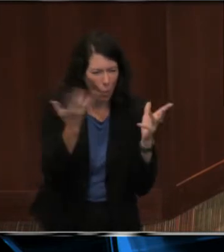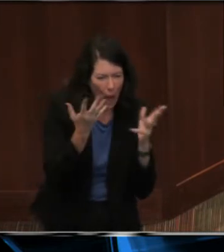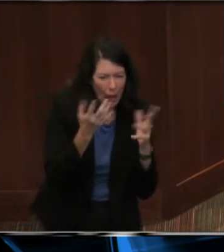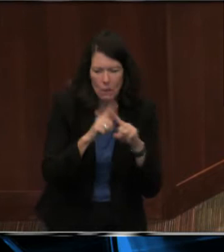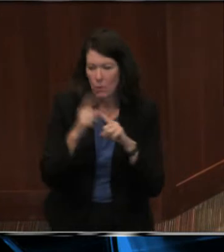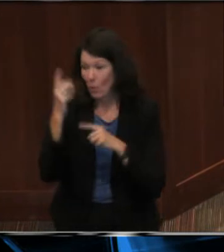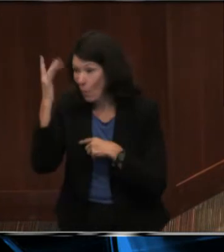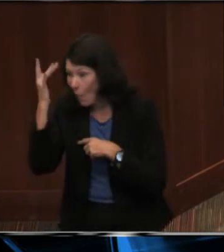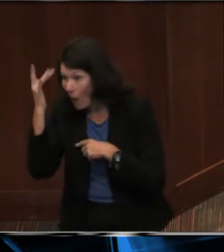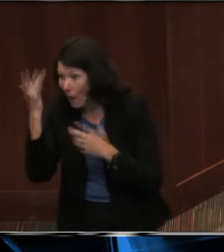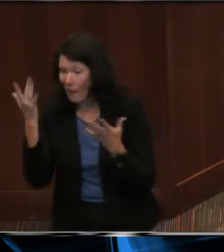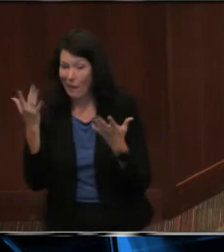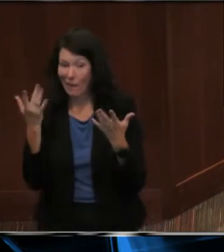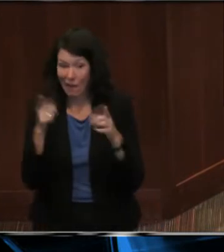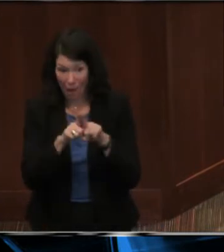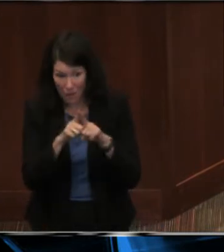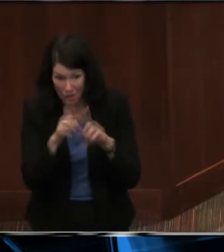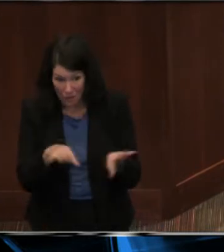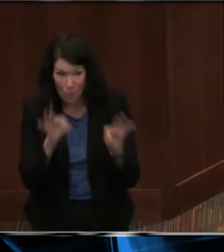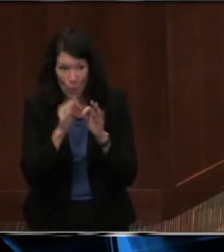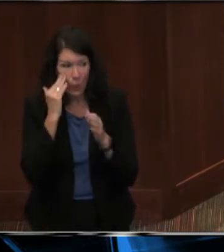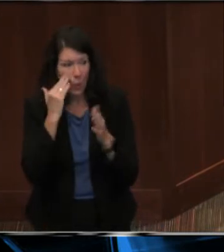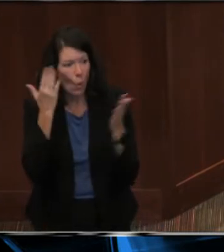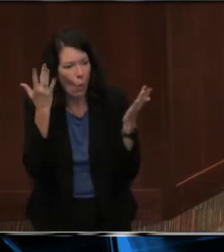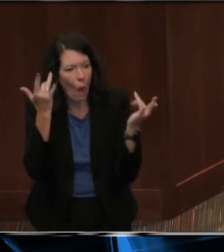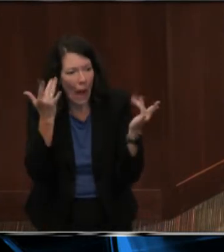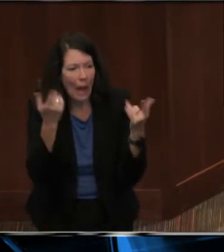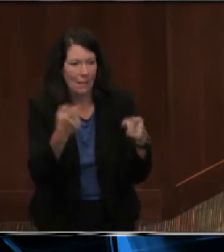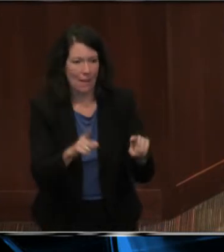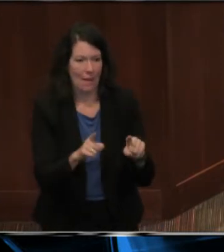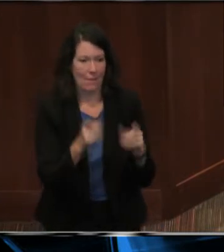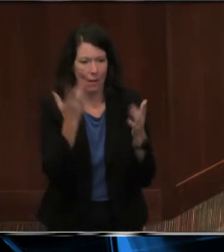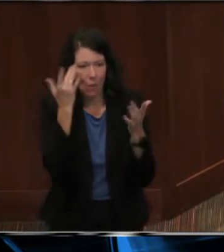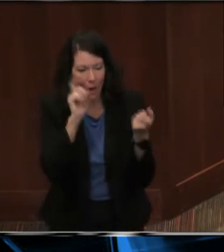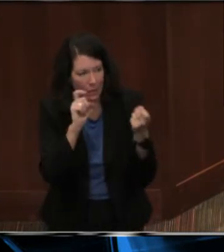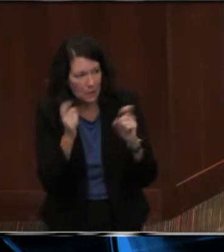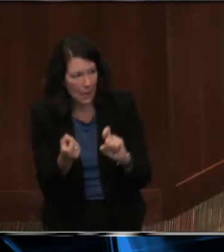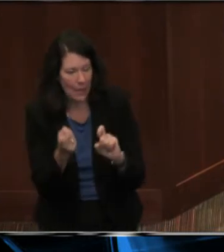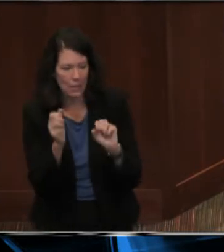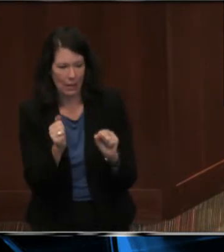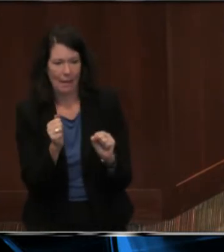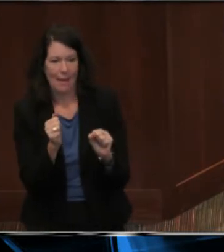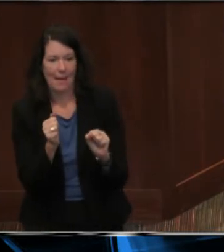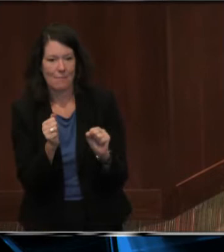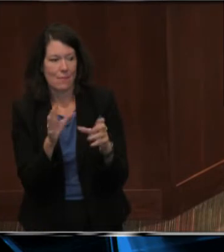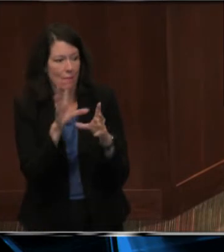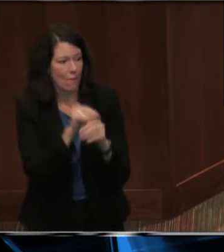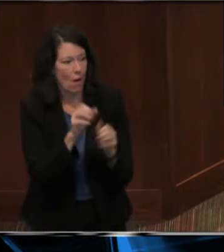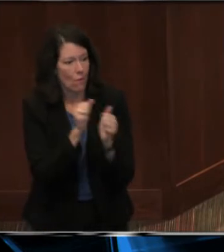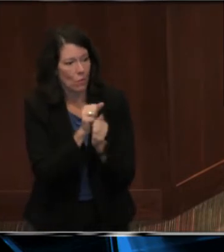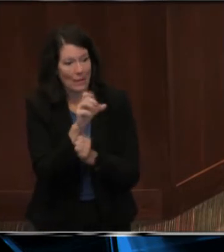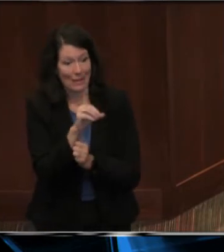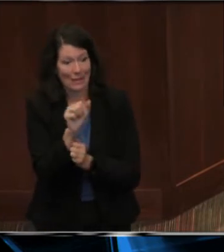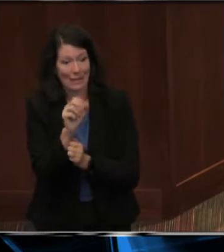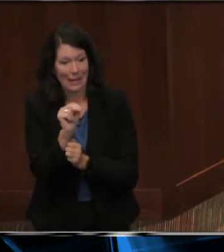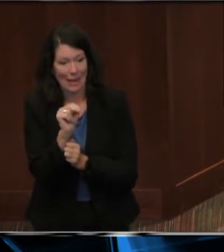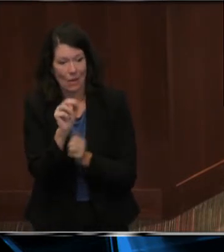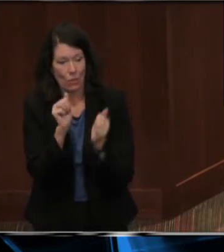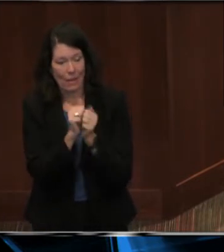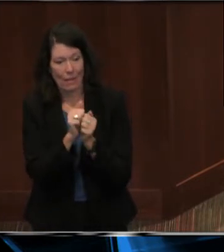and then how they can really participate in what Deanne will be bringing forward in our mitigation